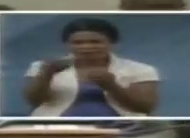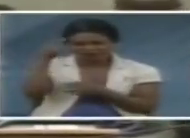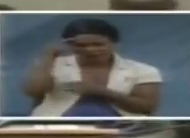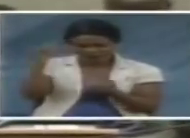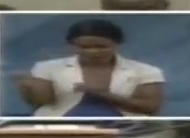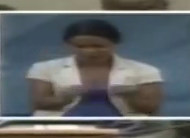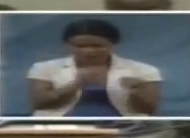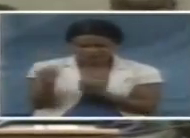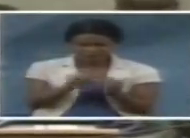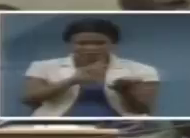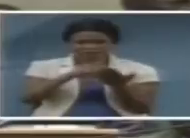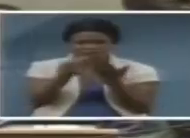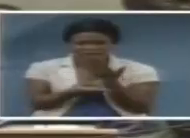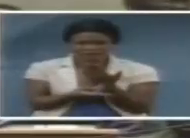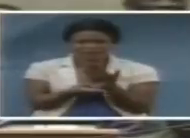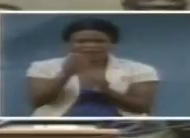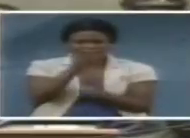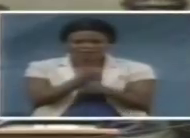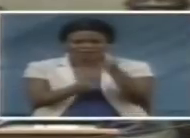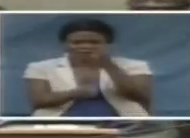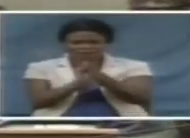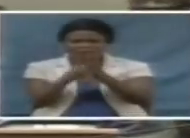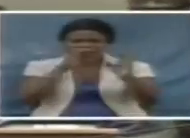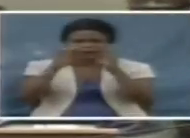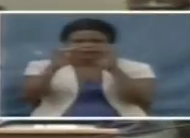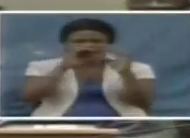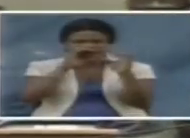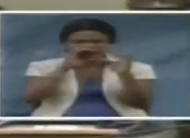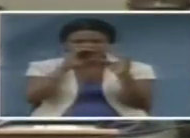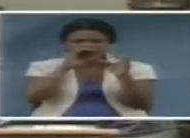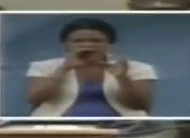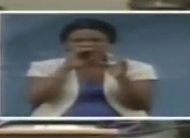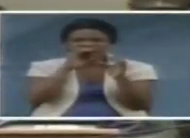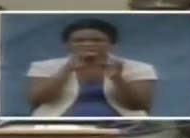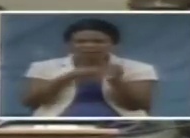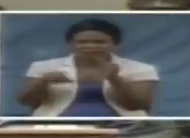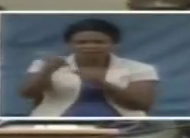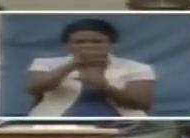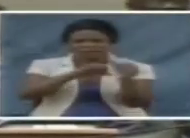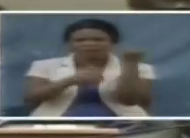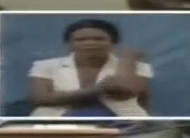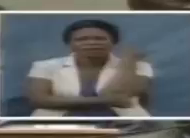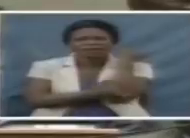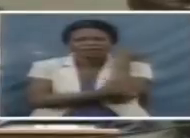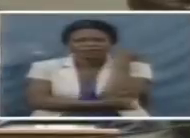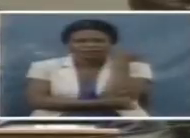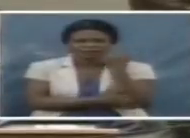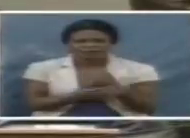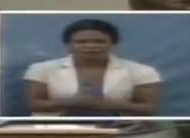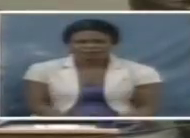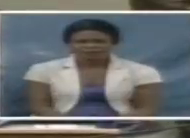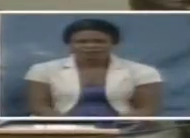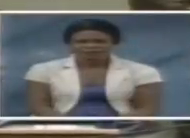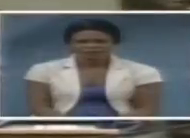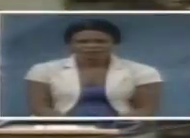services, government is implementing a program to construct communication towers across the